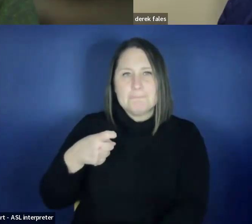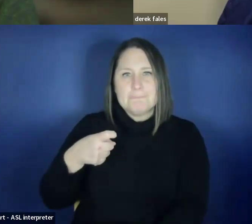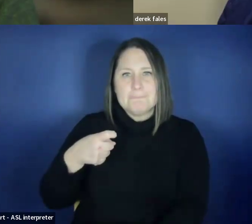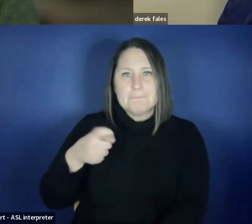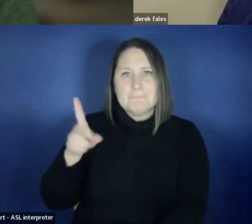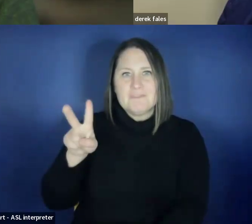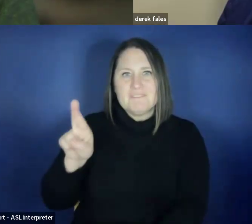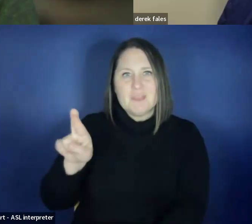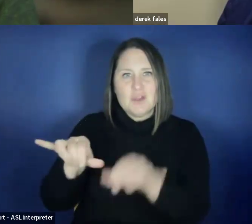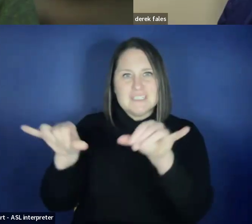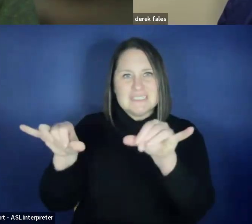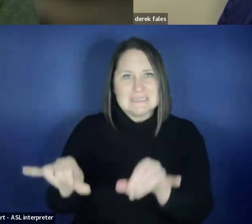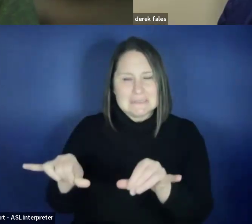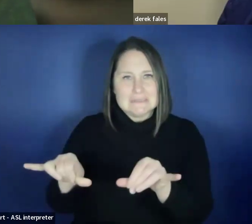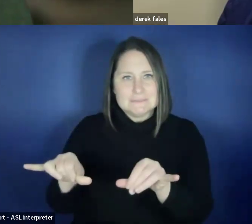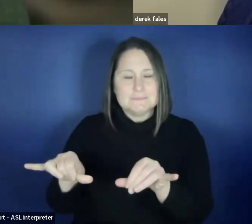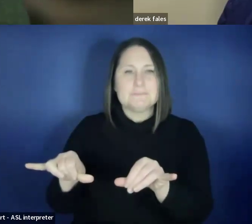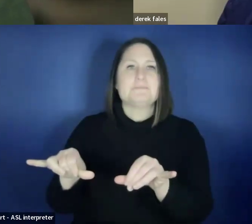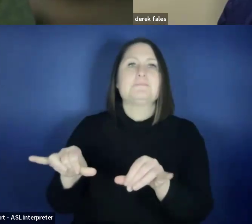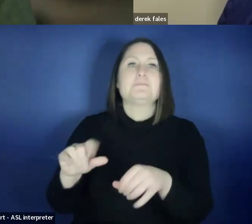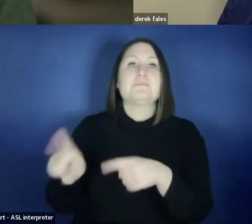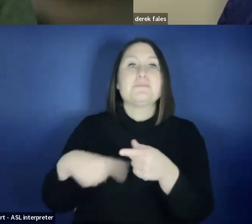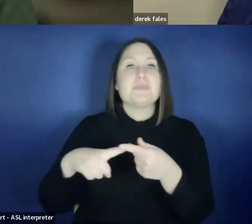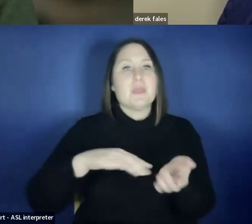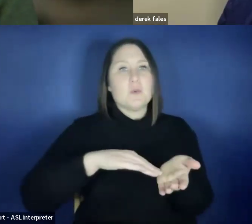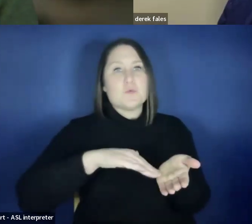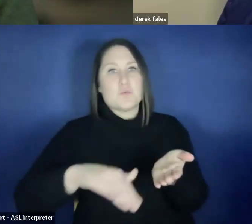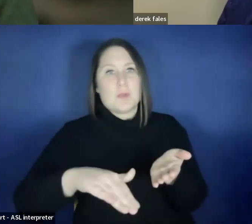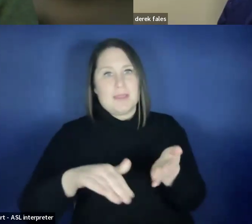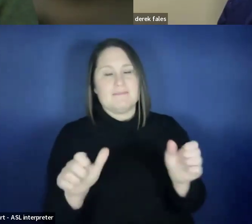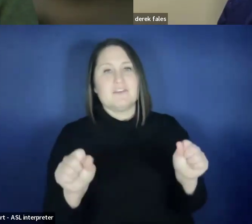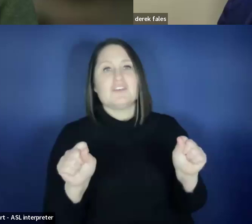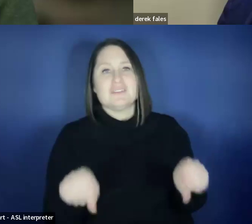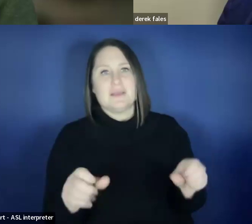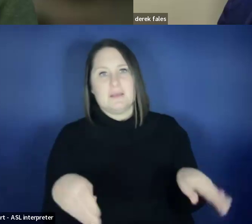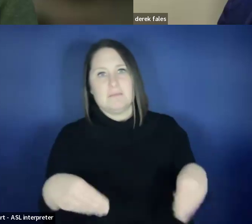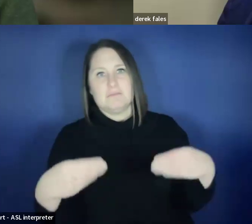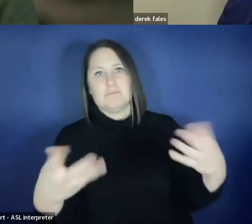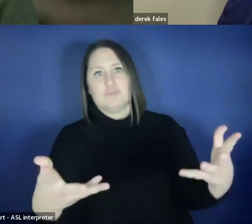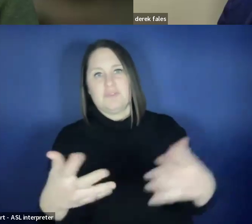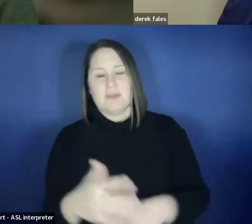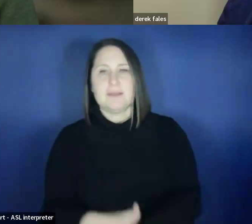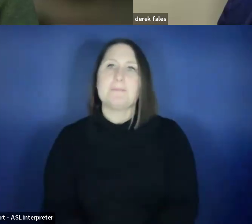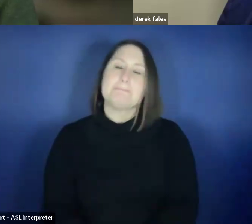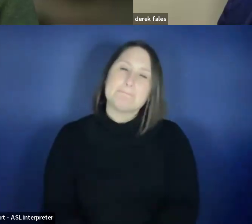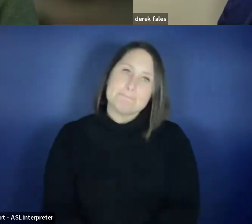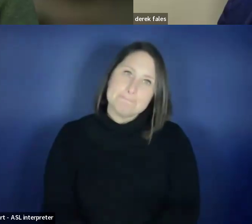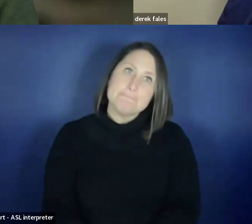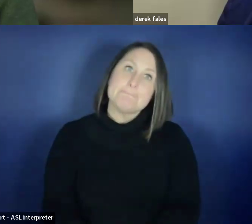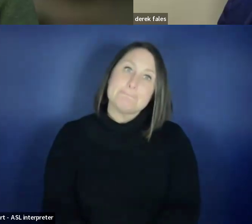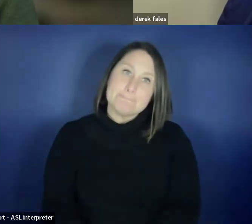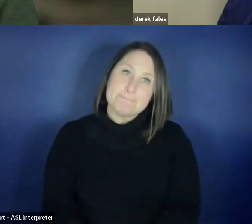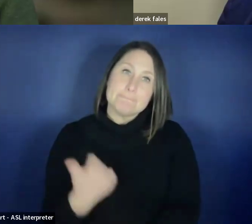from the VR system, the waiver would be able to provide it. And we